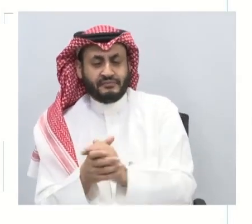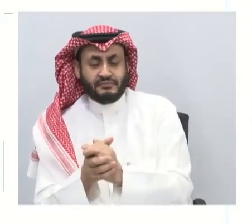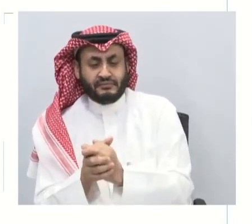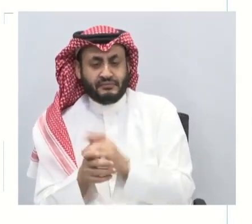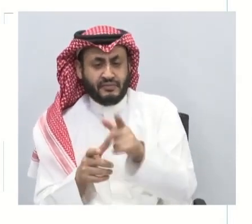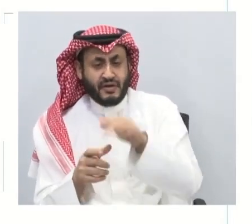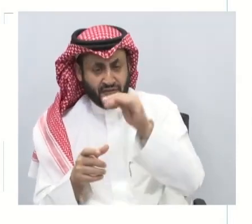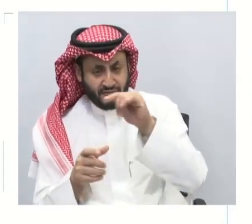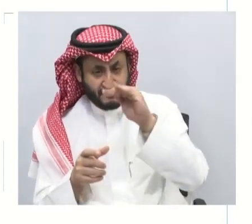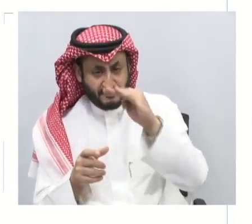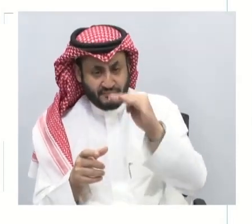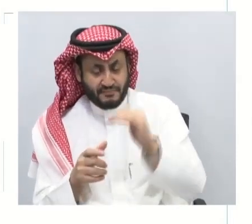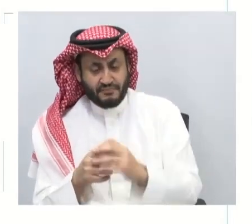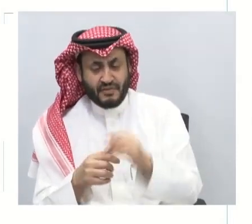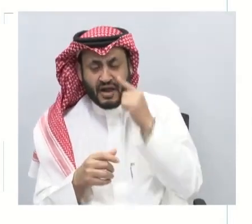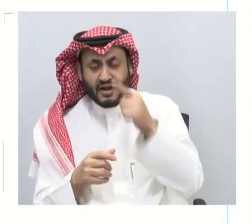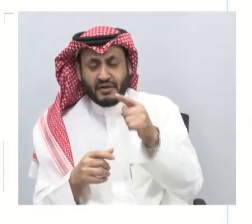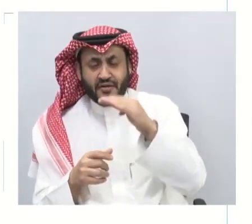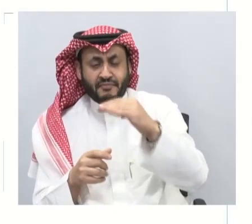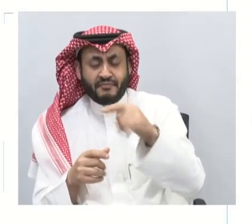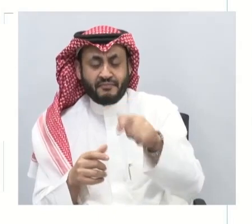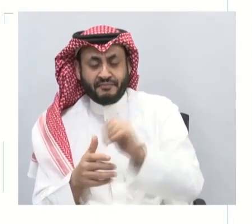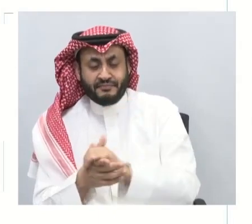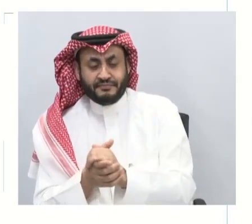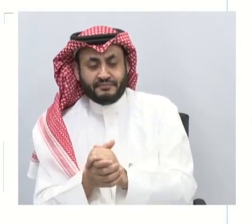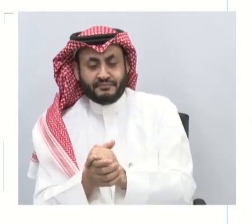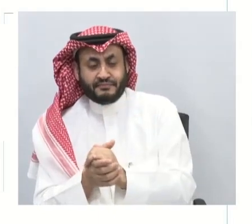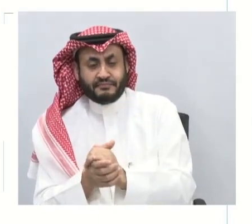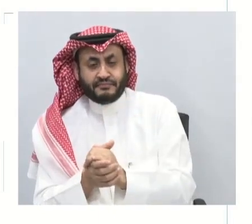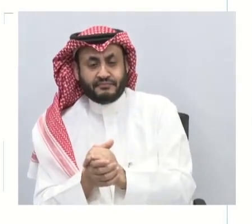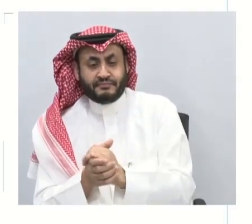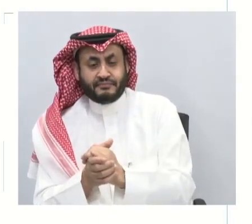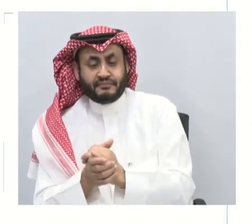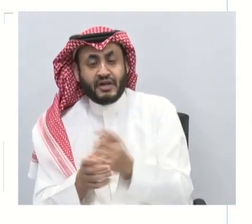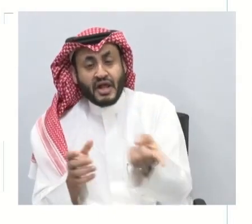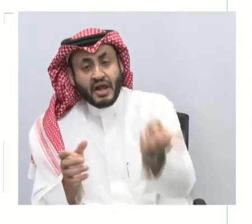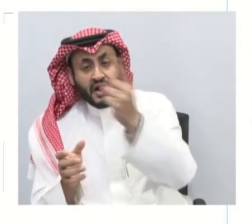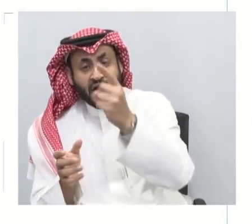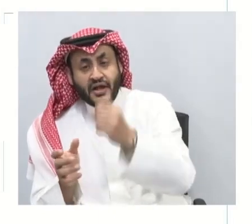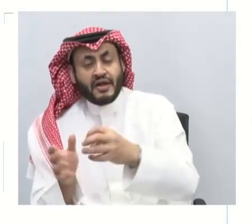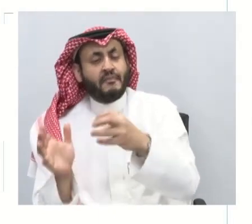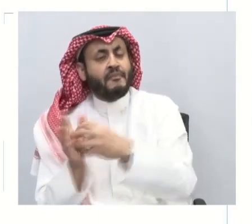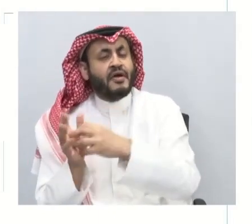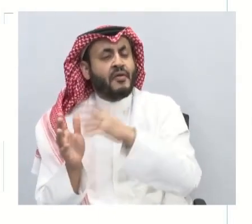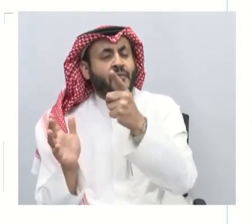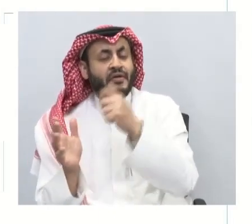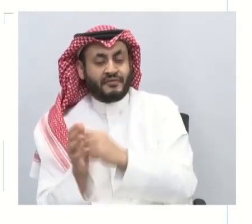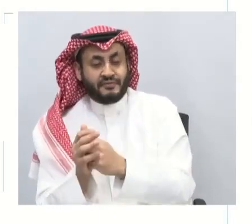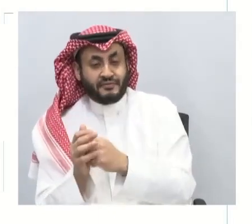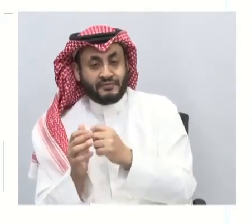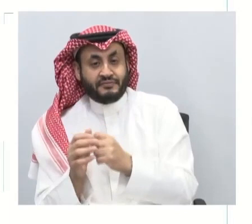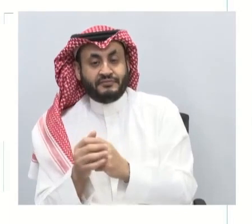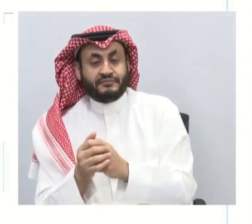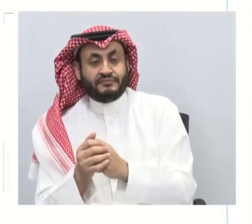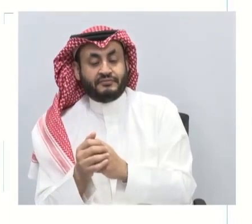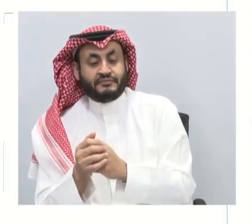questions that we mentioned before. Answer the questions and give your opinions. Where will Omar live next year? The answer here, he will